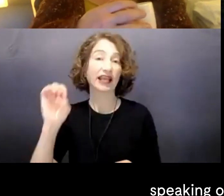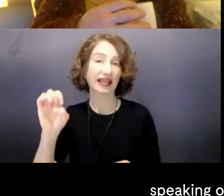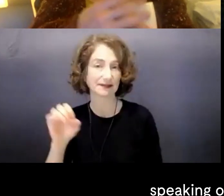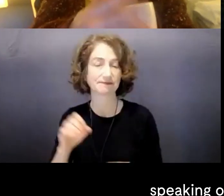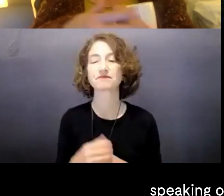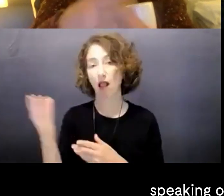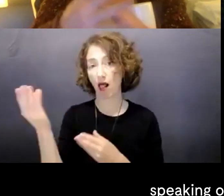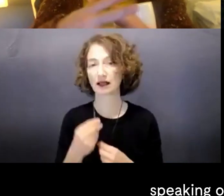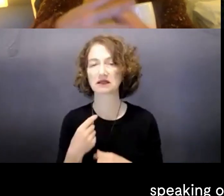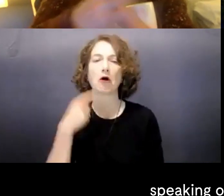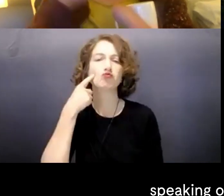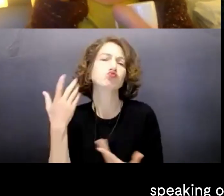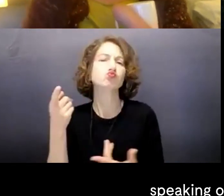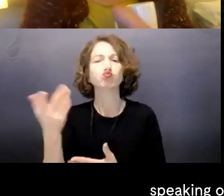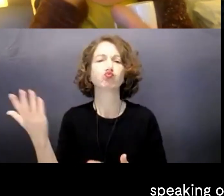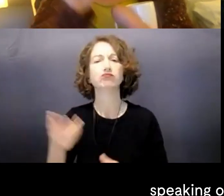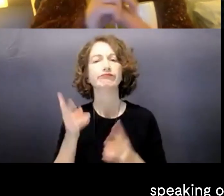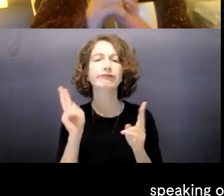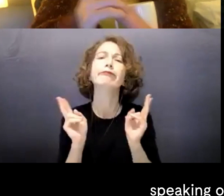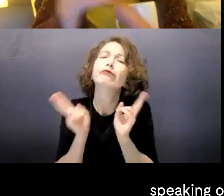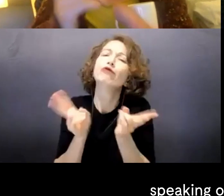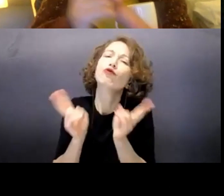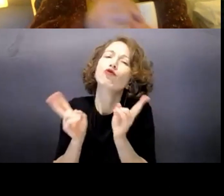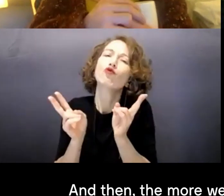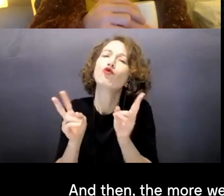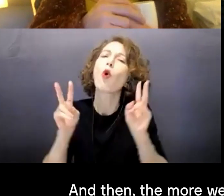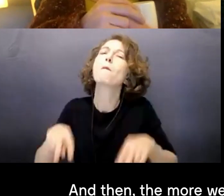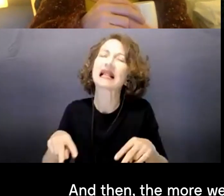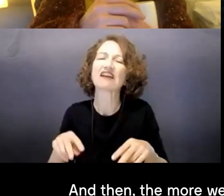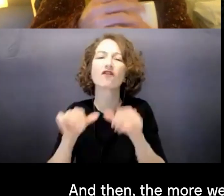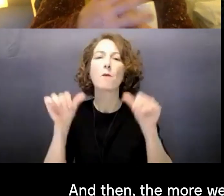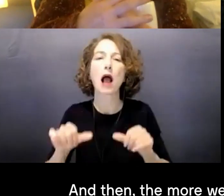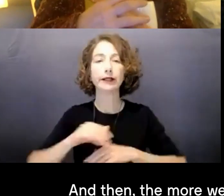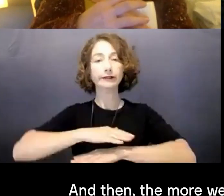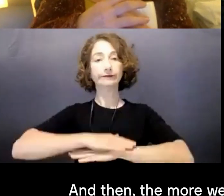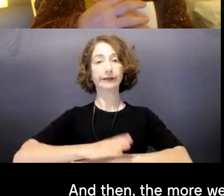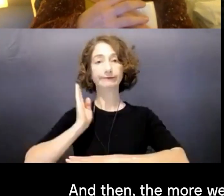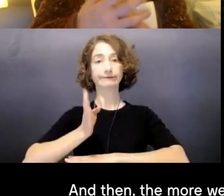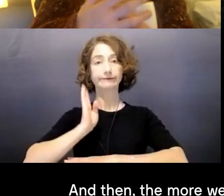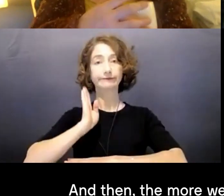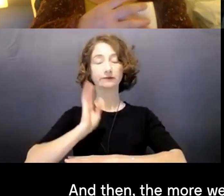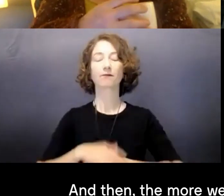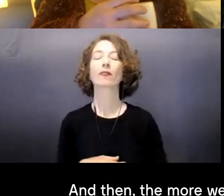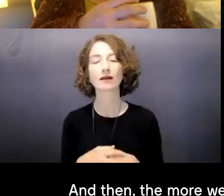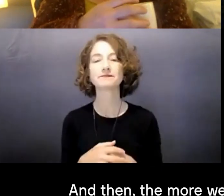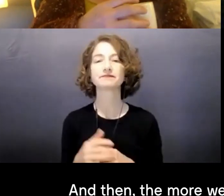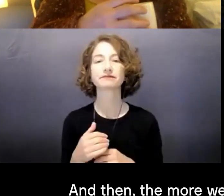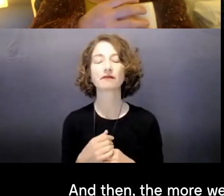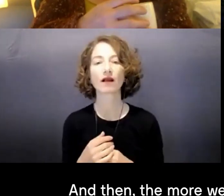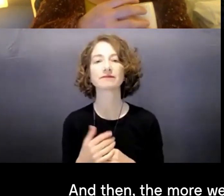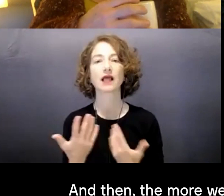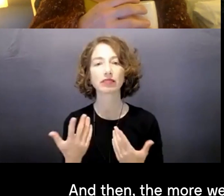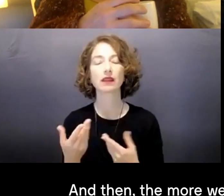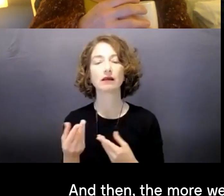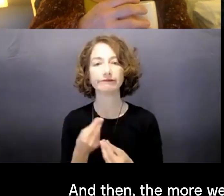own in a traditional normative format. And then the more we spoke, the more Noa and I realised that we had something of